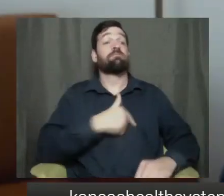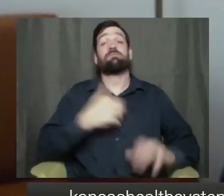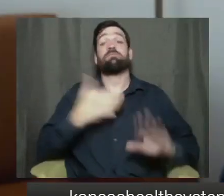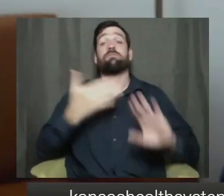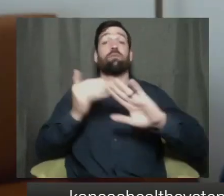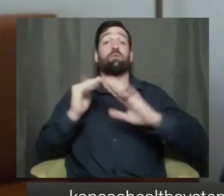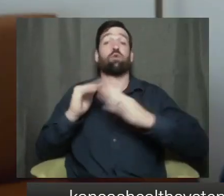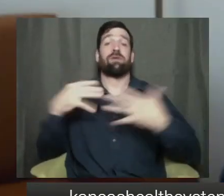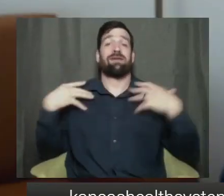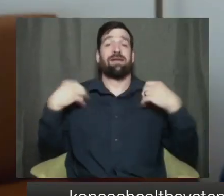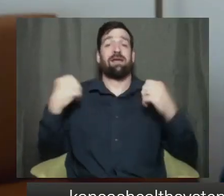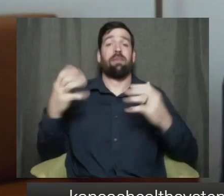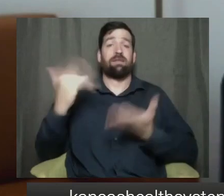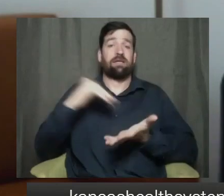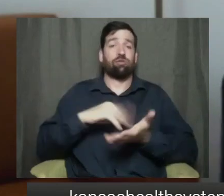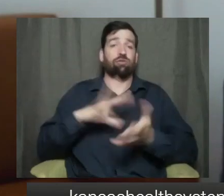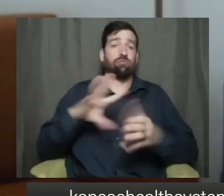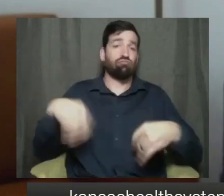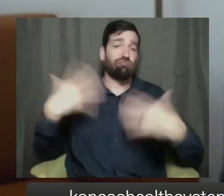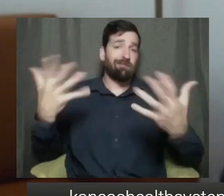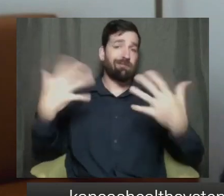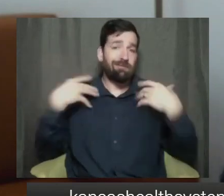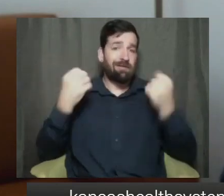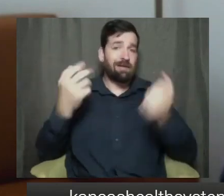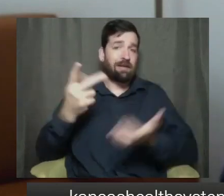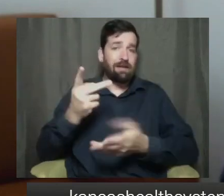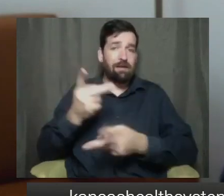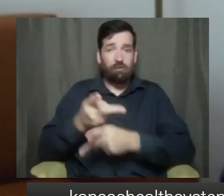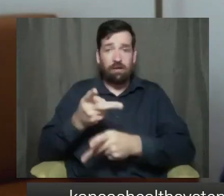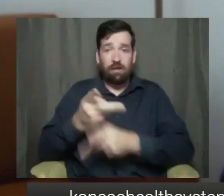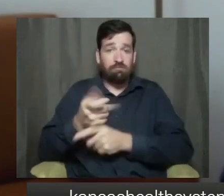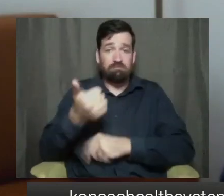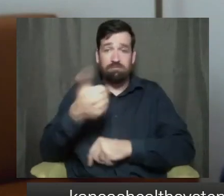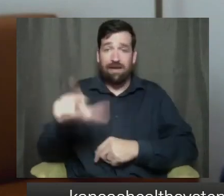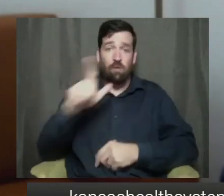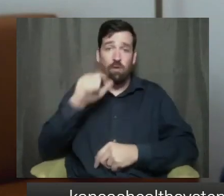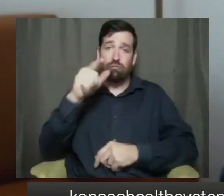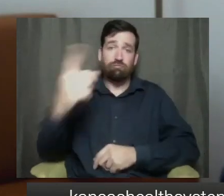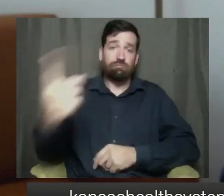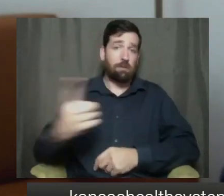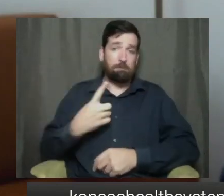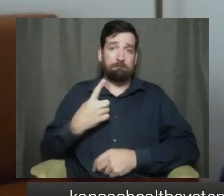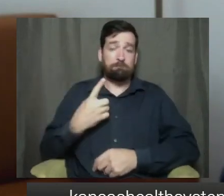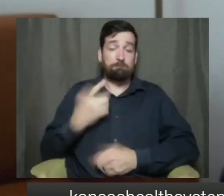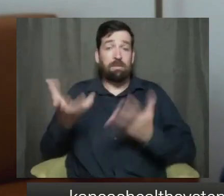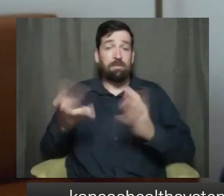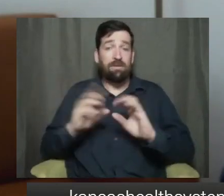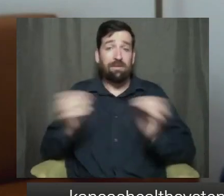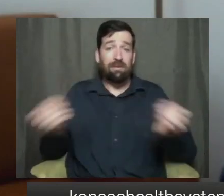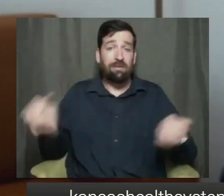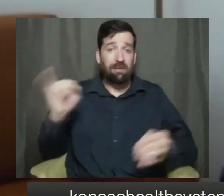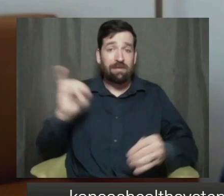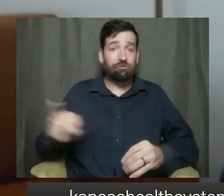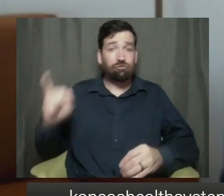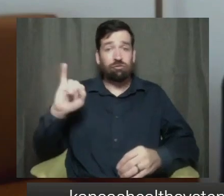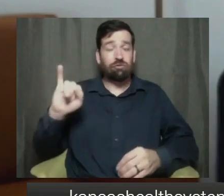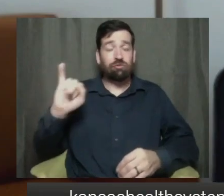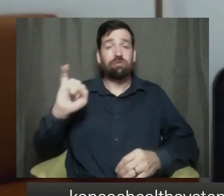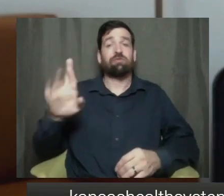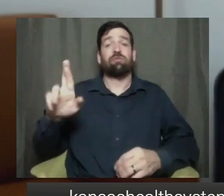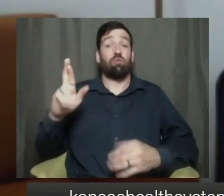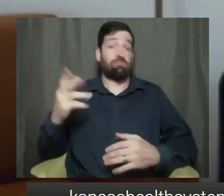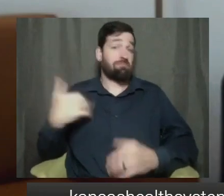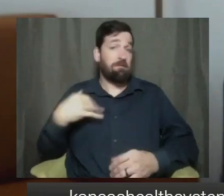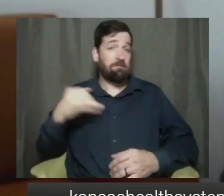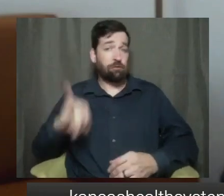we provide health care to anybody who walks through our door that may be uninsured or insured patients, but we